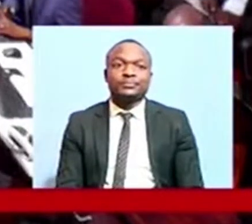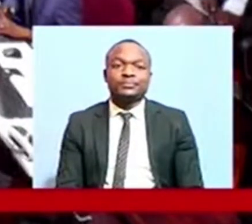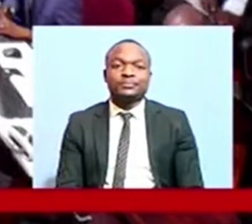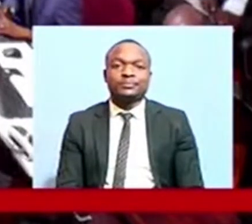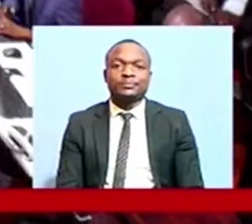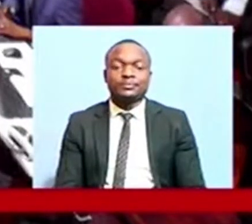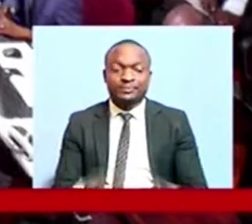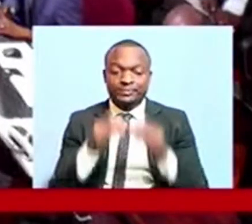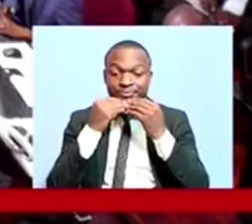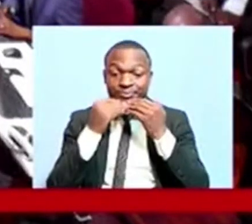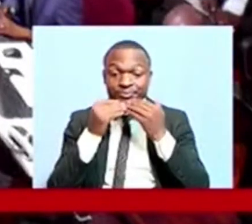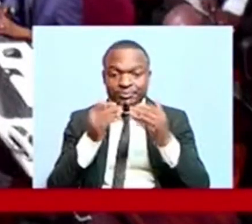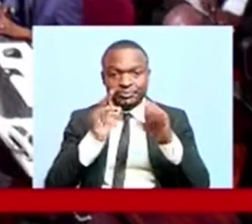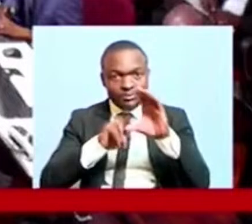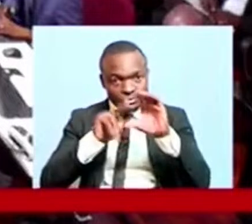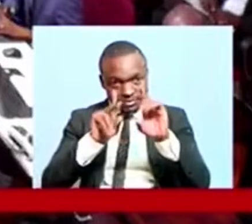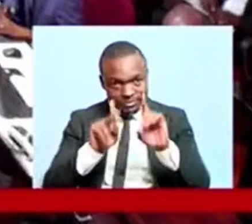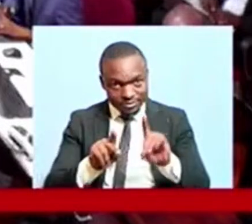Thank you, Chair.